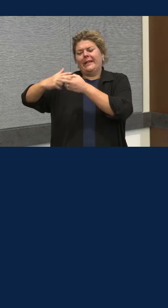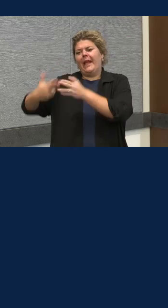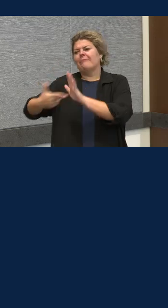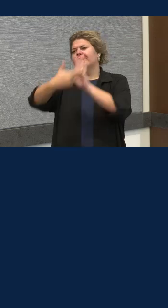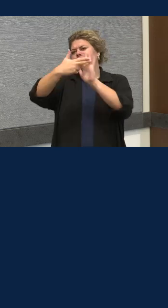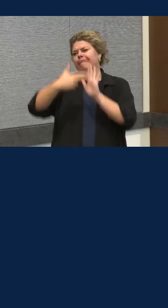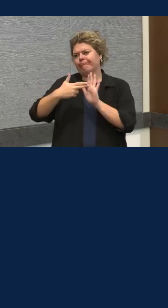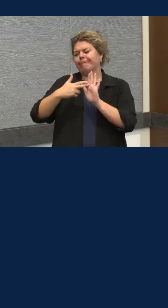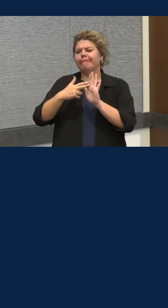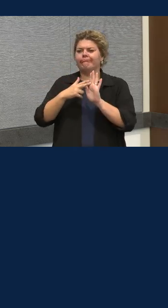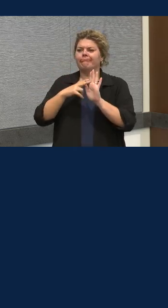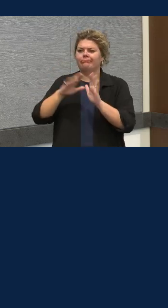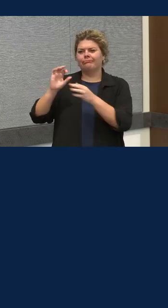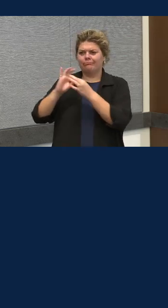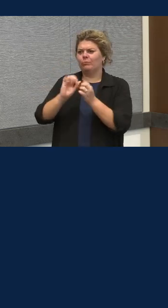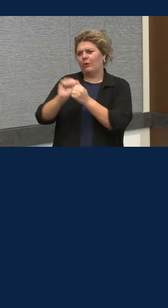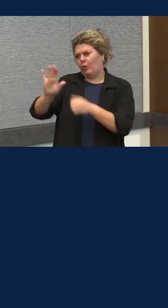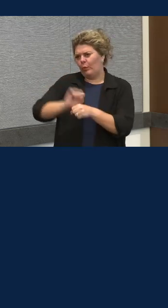work.